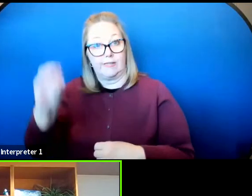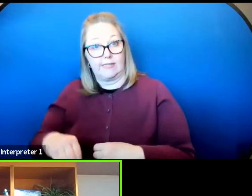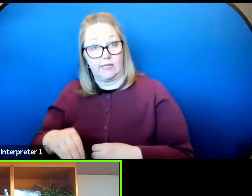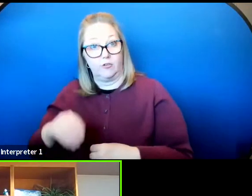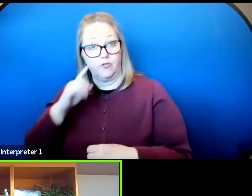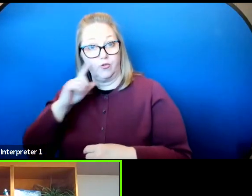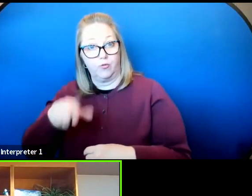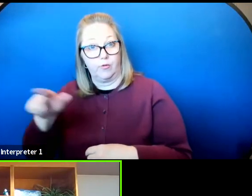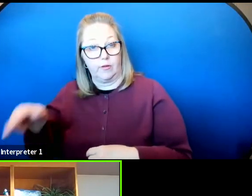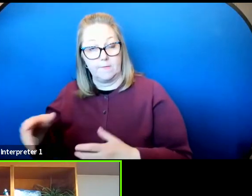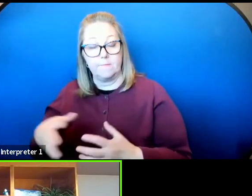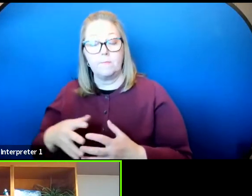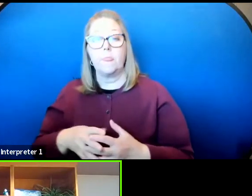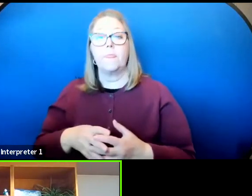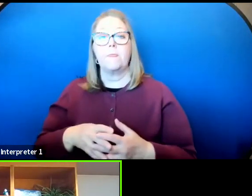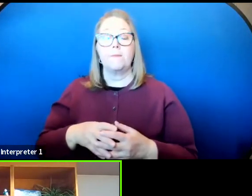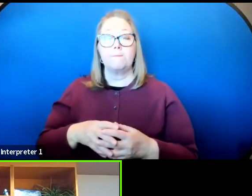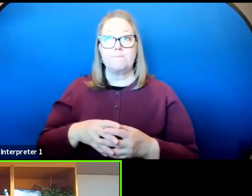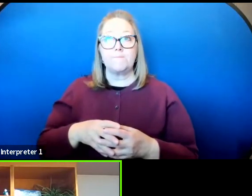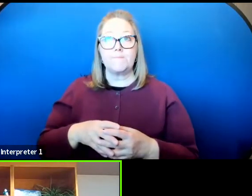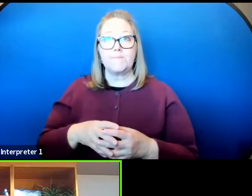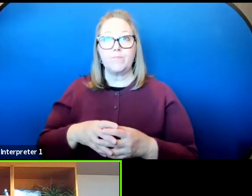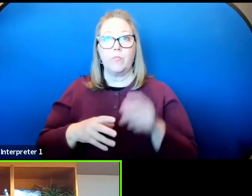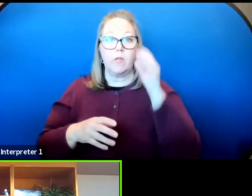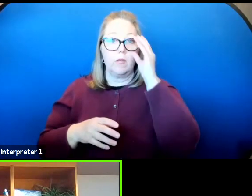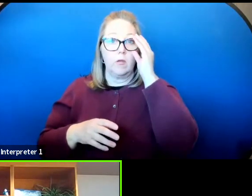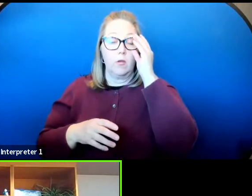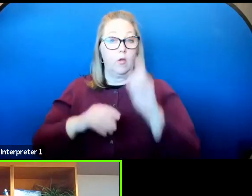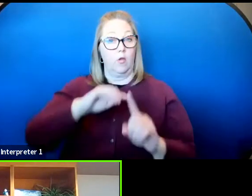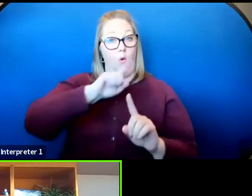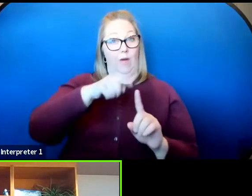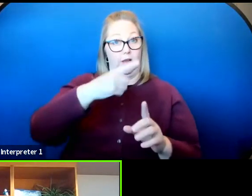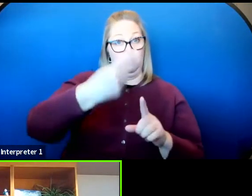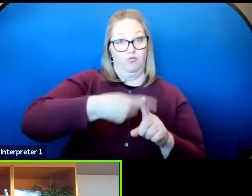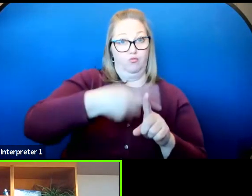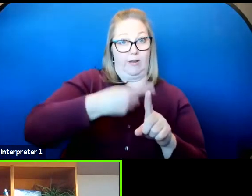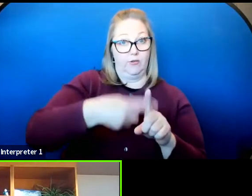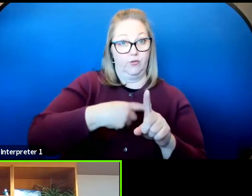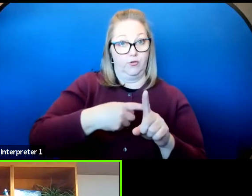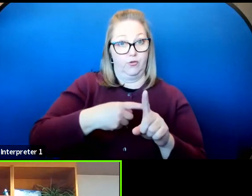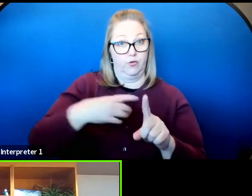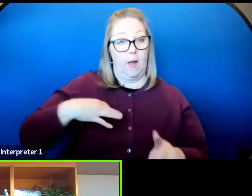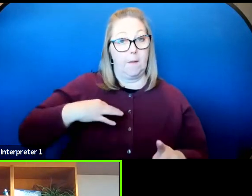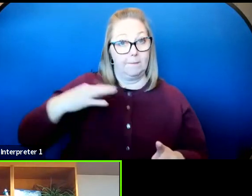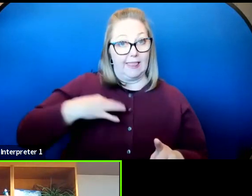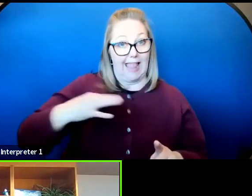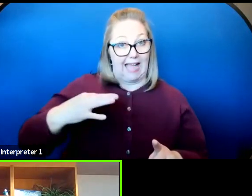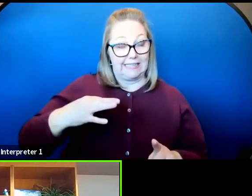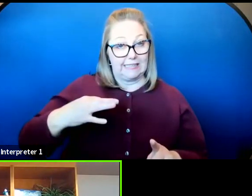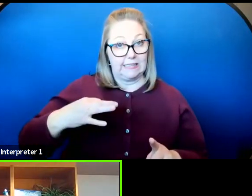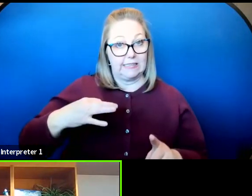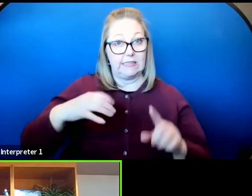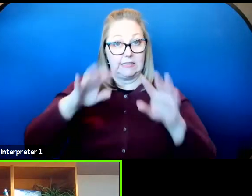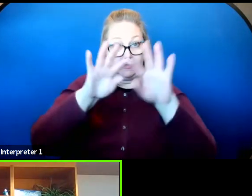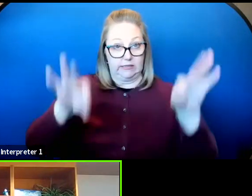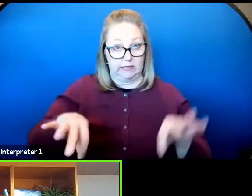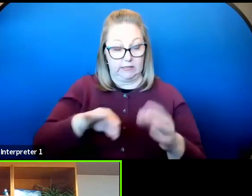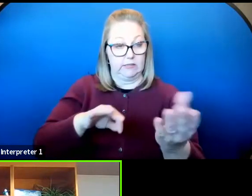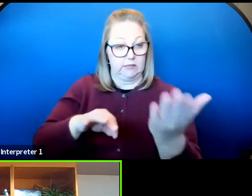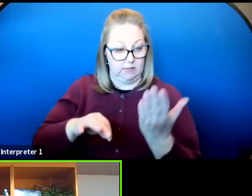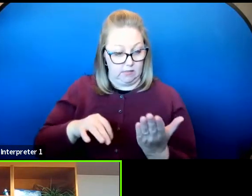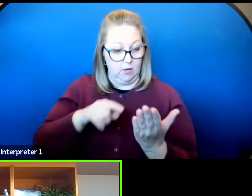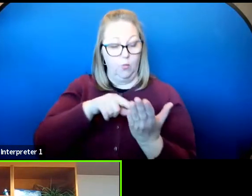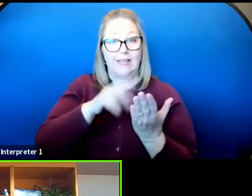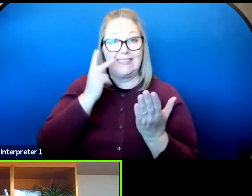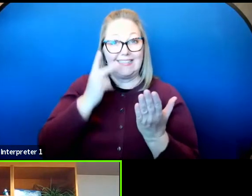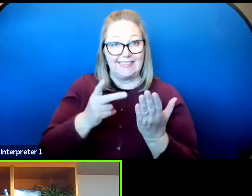of arrears is given to us in that application process under that Treasury guidance. Once they are deemed eligible, we provide payment